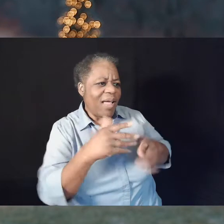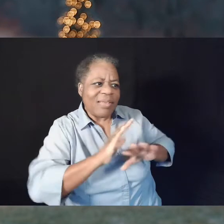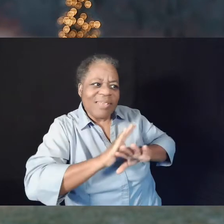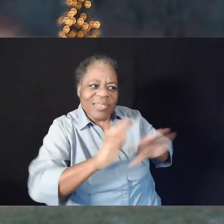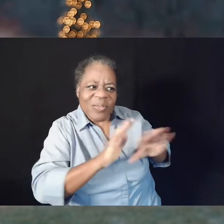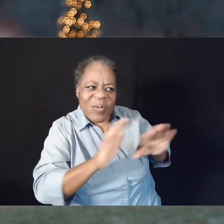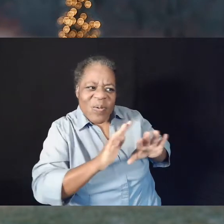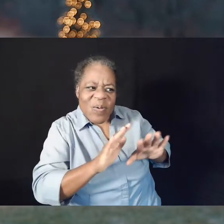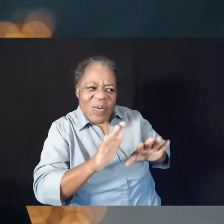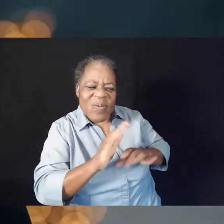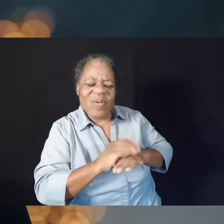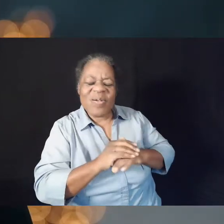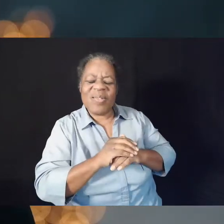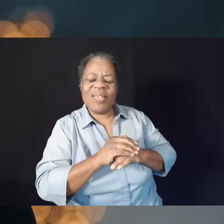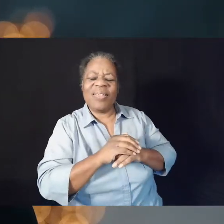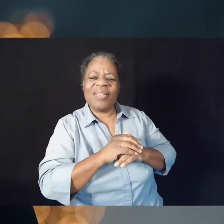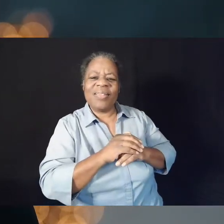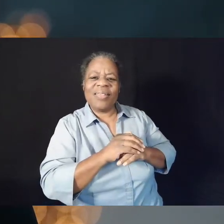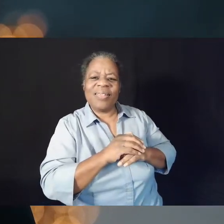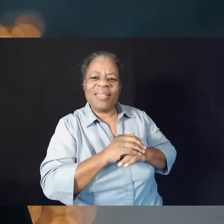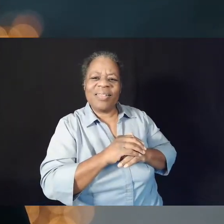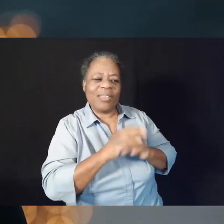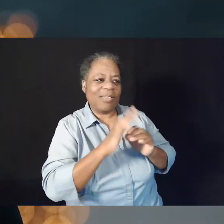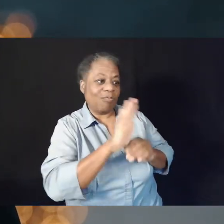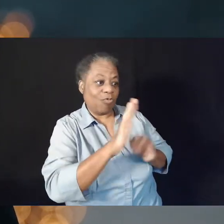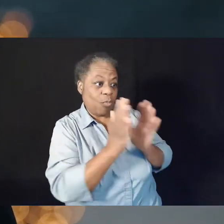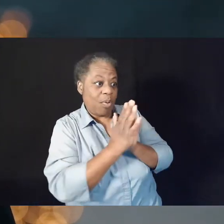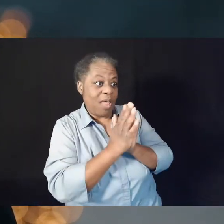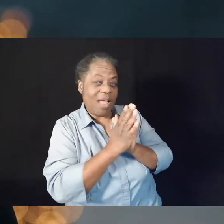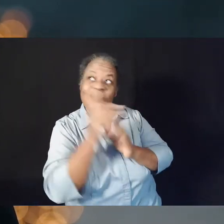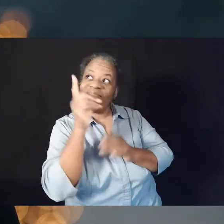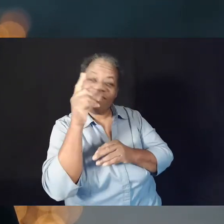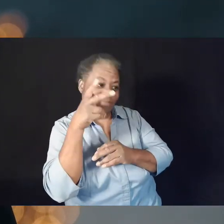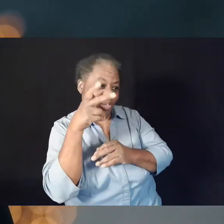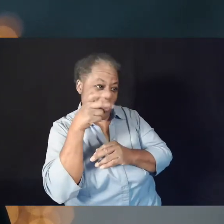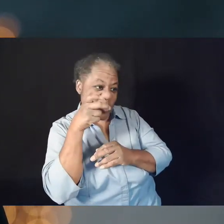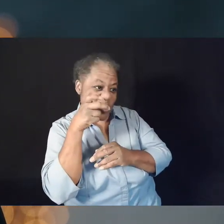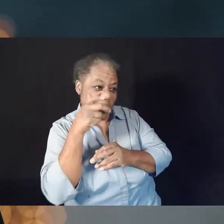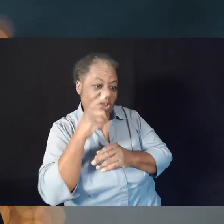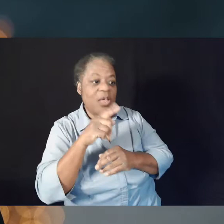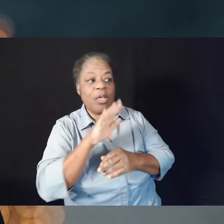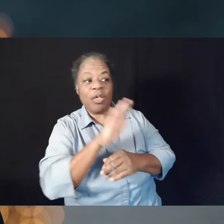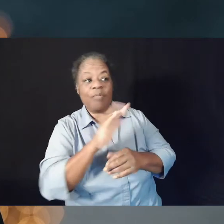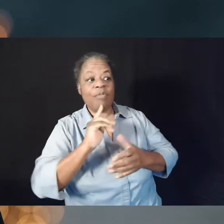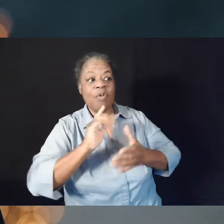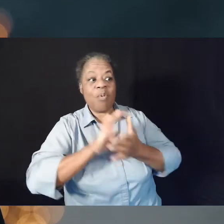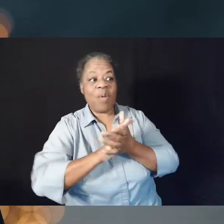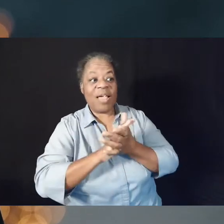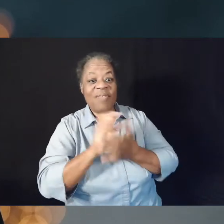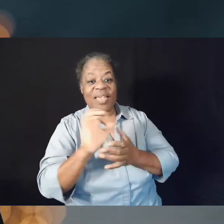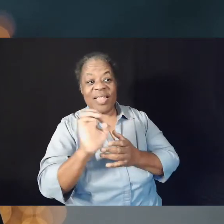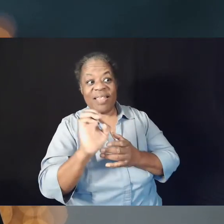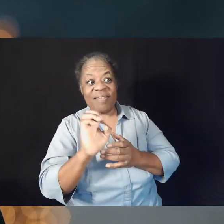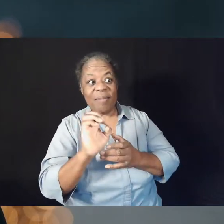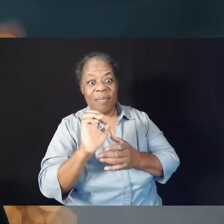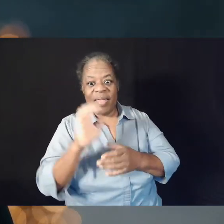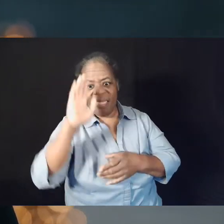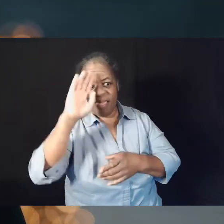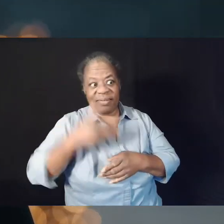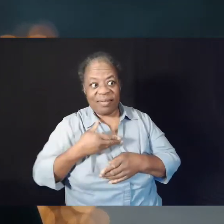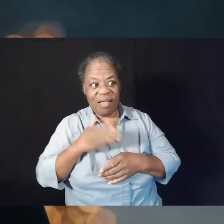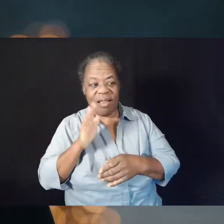the angel said. "Your prayer has been heard. Your wife, Elizabeth, will have a son, and you will call